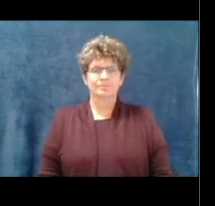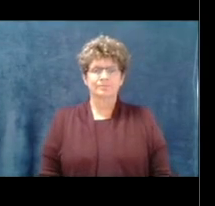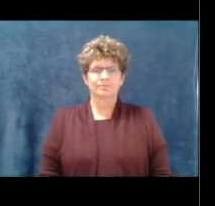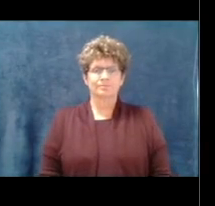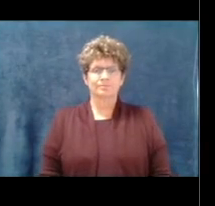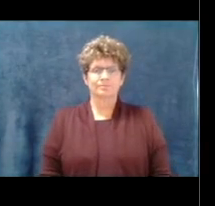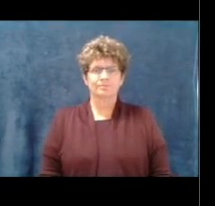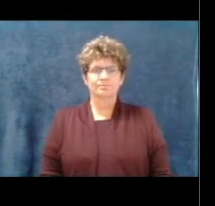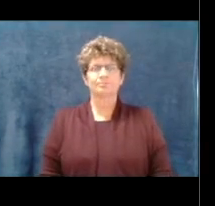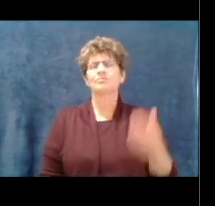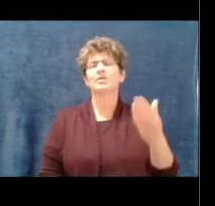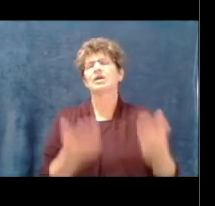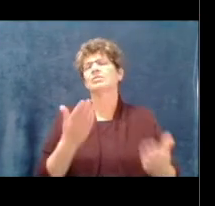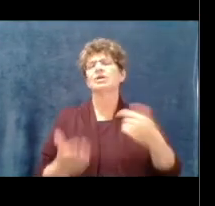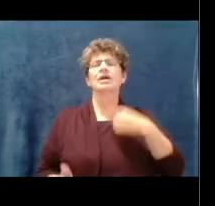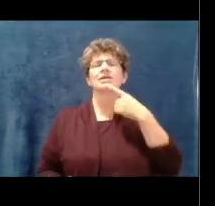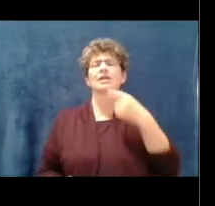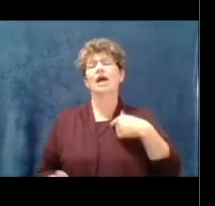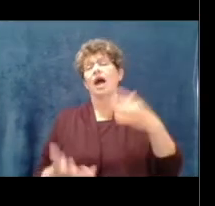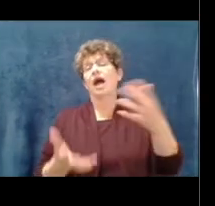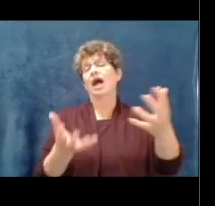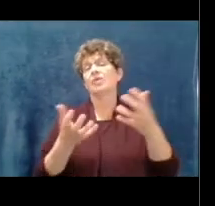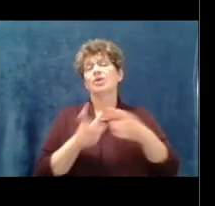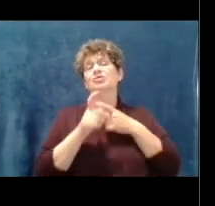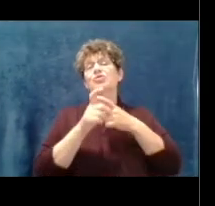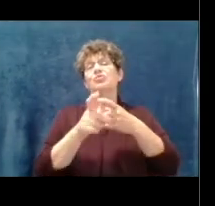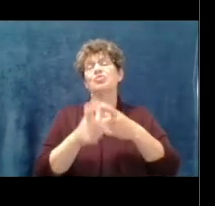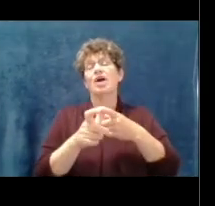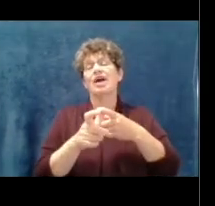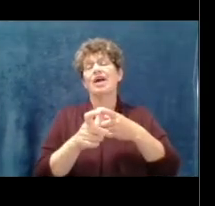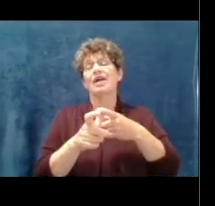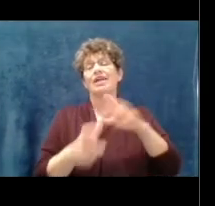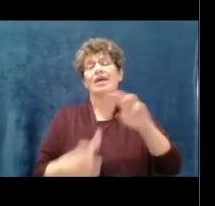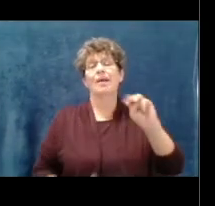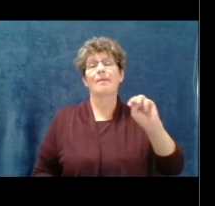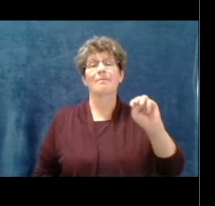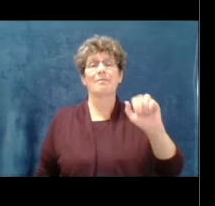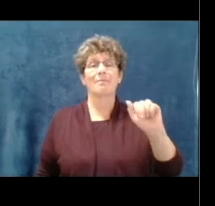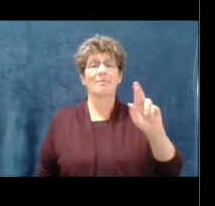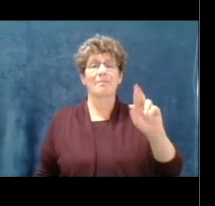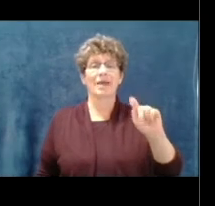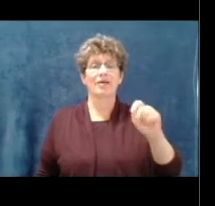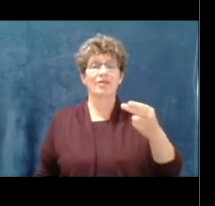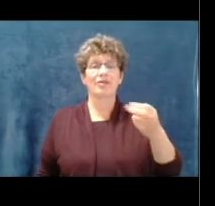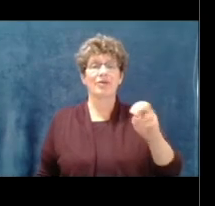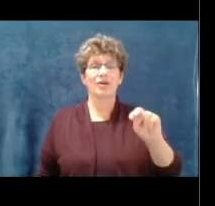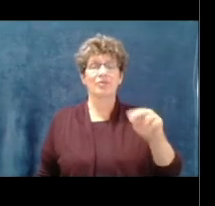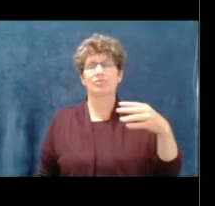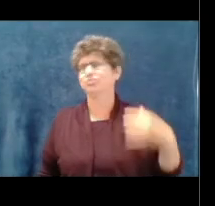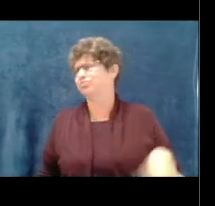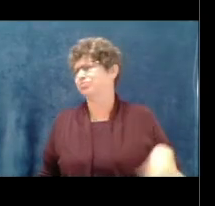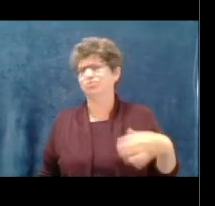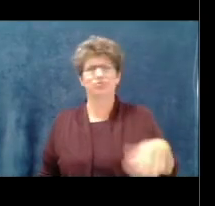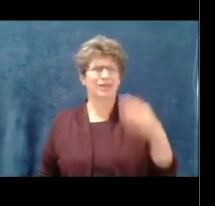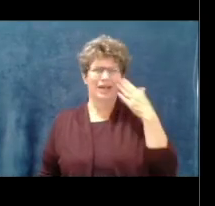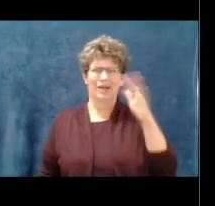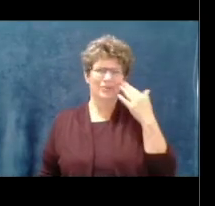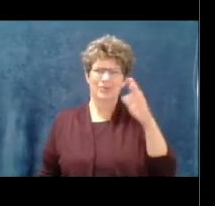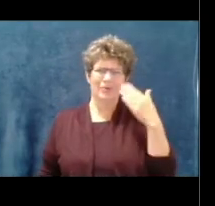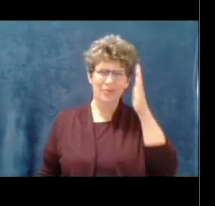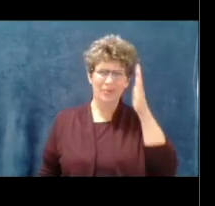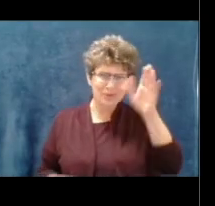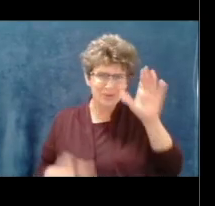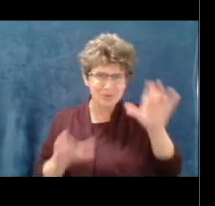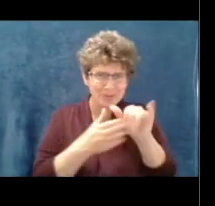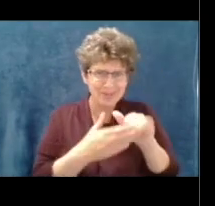run a marathon. Well, I don't know if that's going to be realistic. That might be a bit much, right? Might not be possible. When was the last time